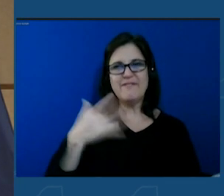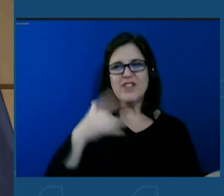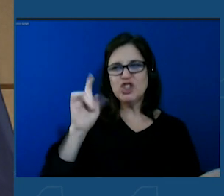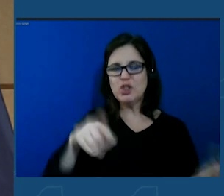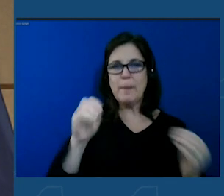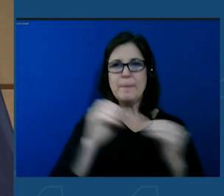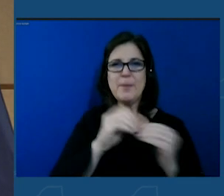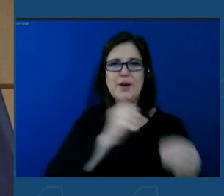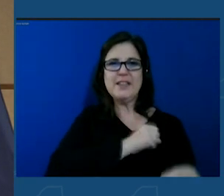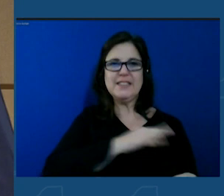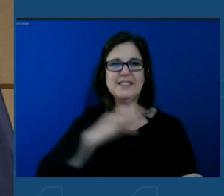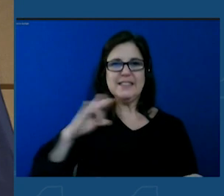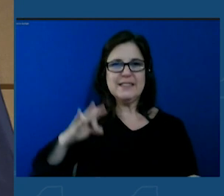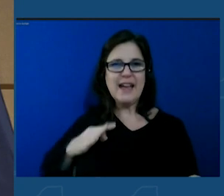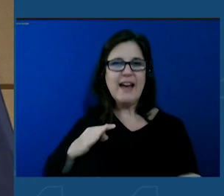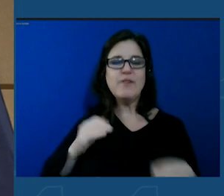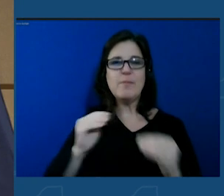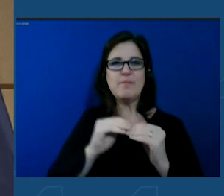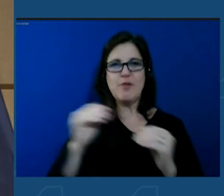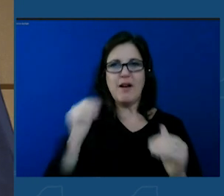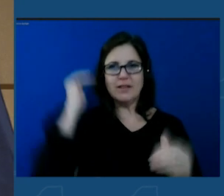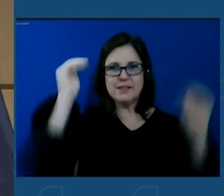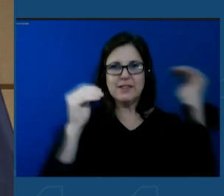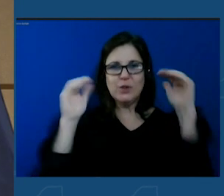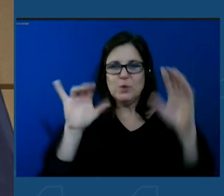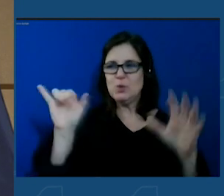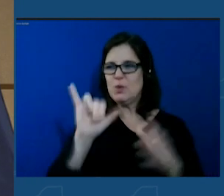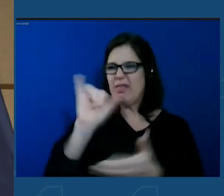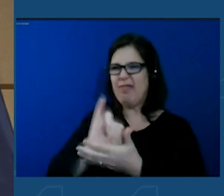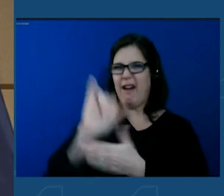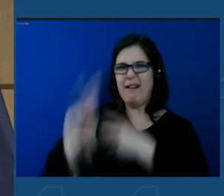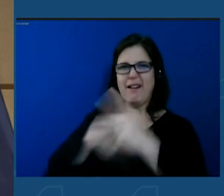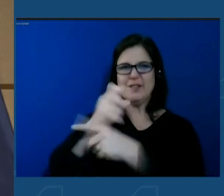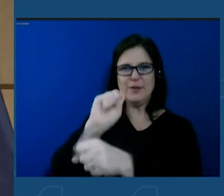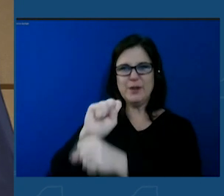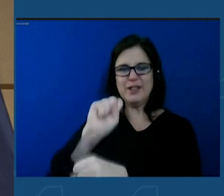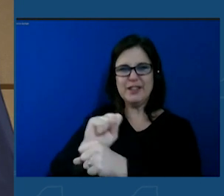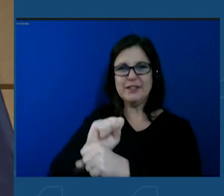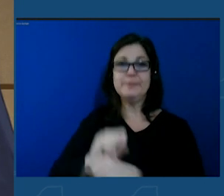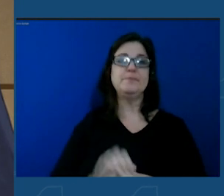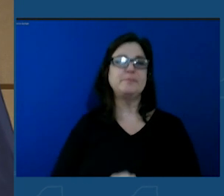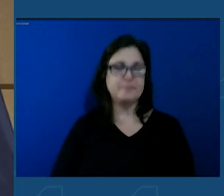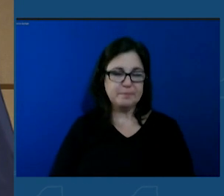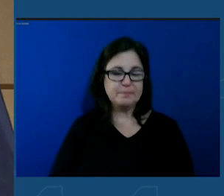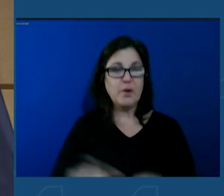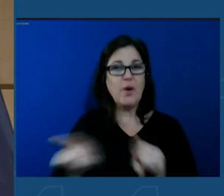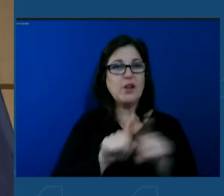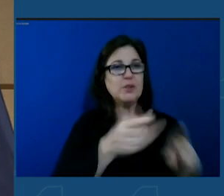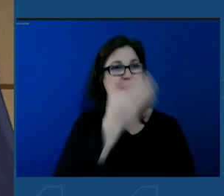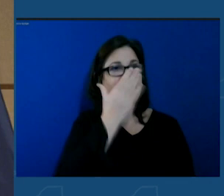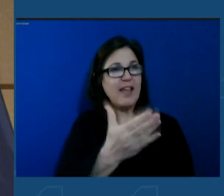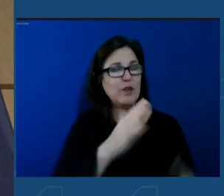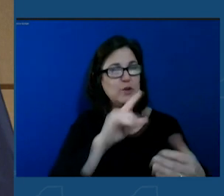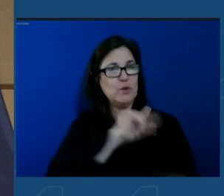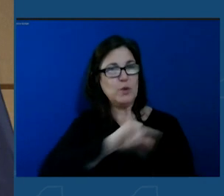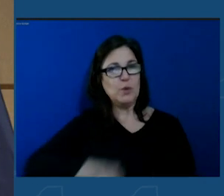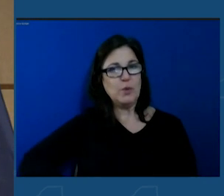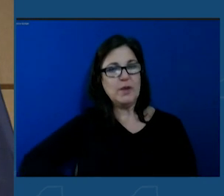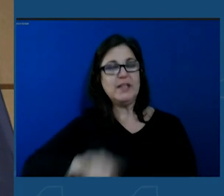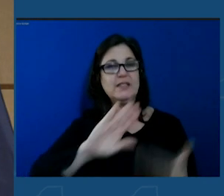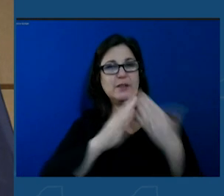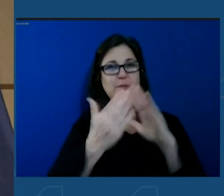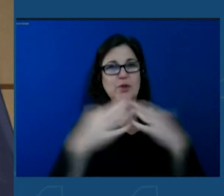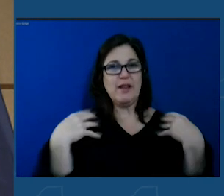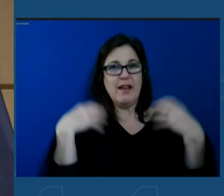and more adults who do stuff like this. I would also like to thank Queens Community House, Families